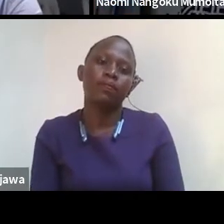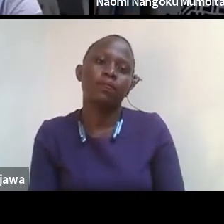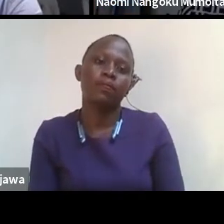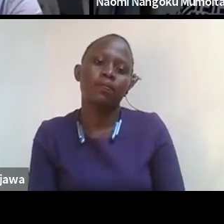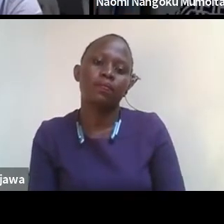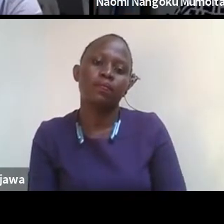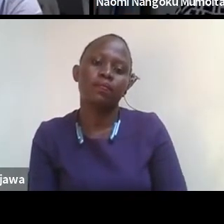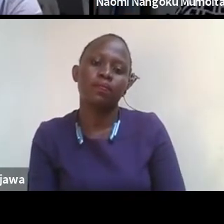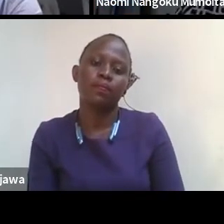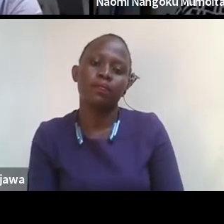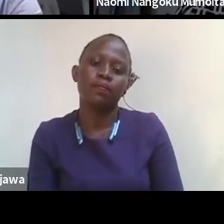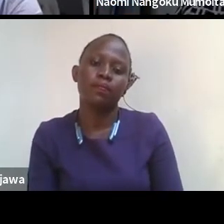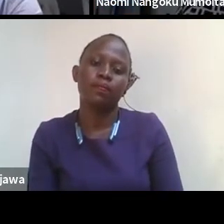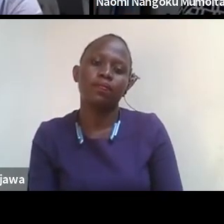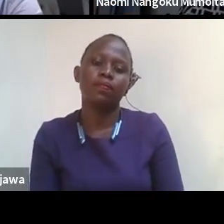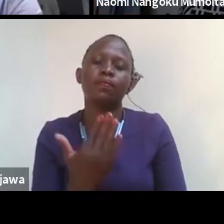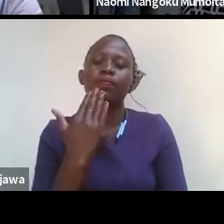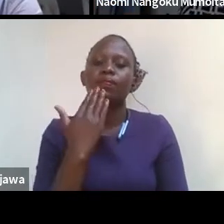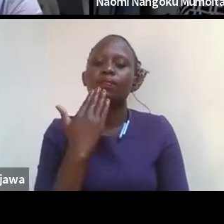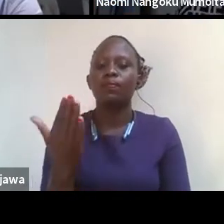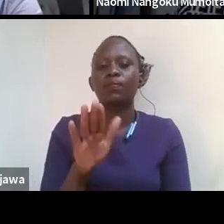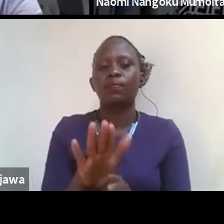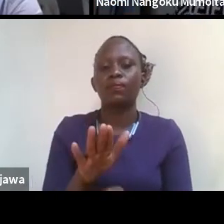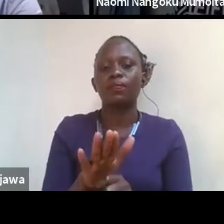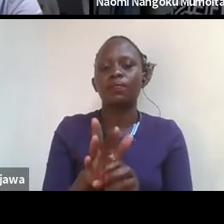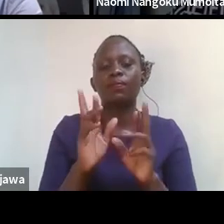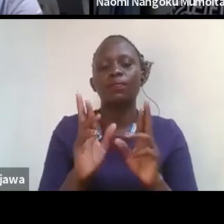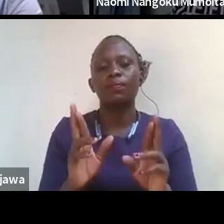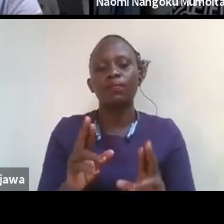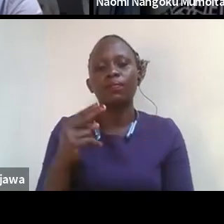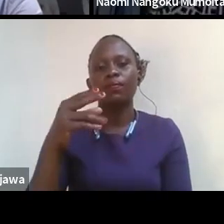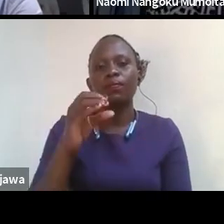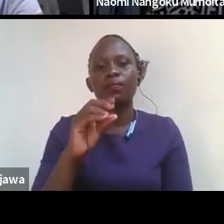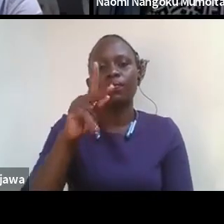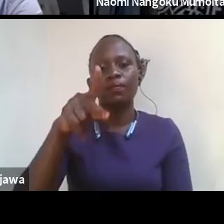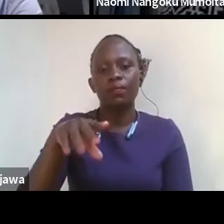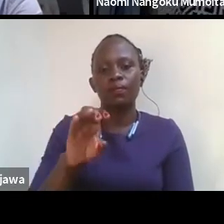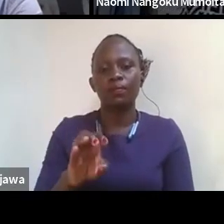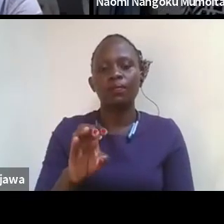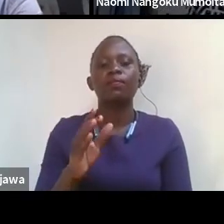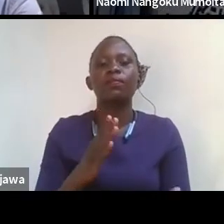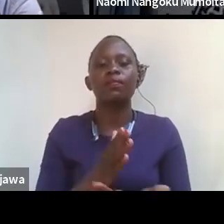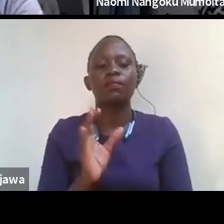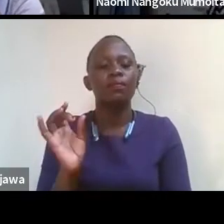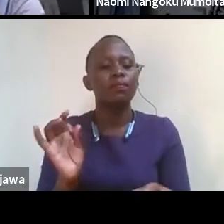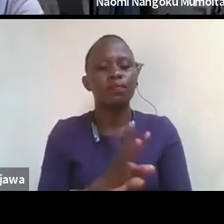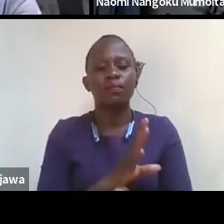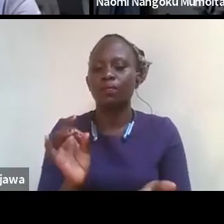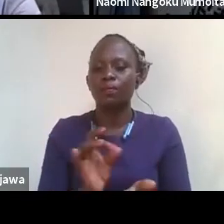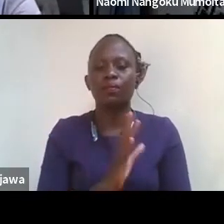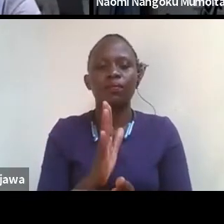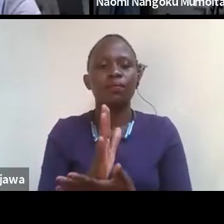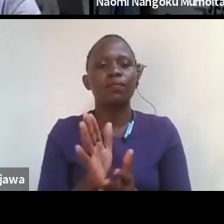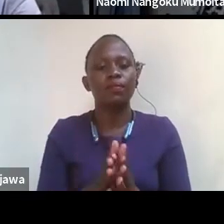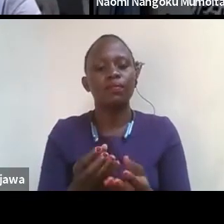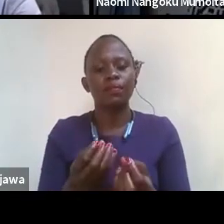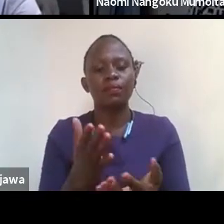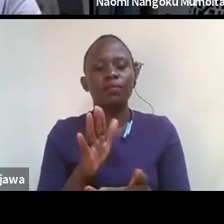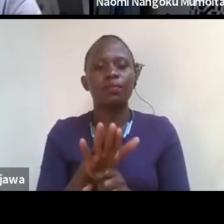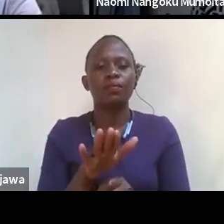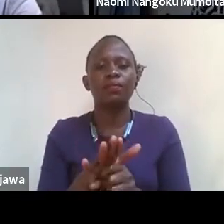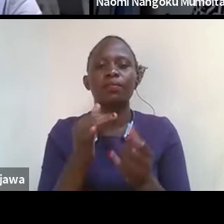really illuminated and shared a lot of information. For a start, if you could share that link in the chat box, that would be very